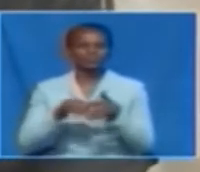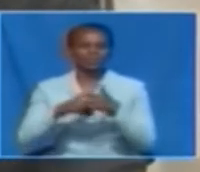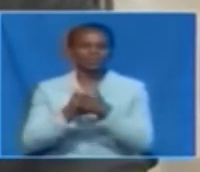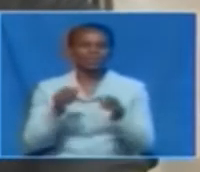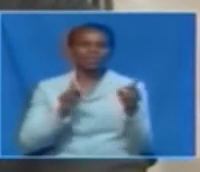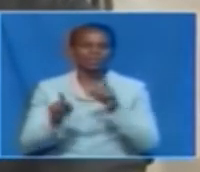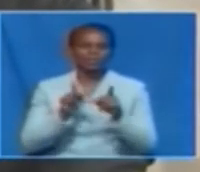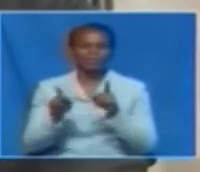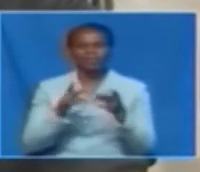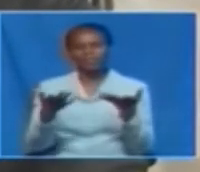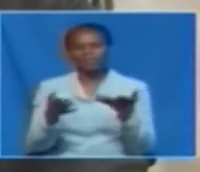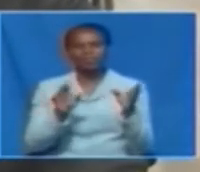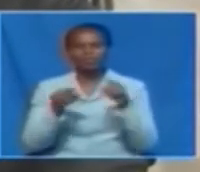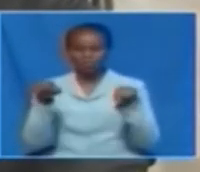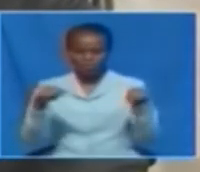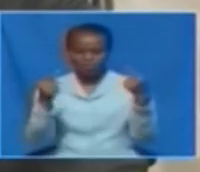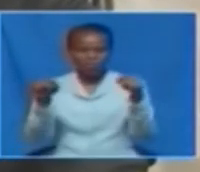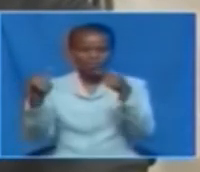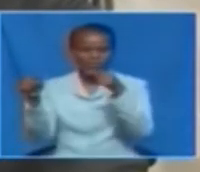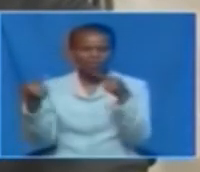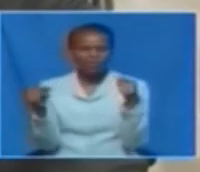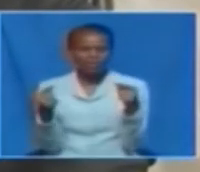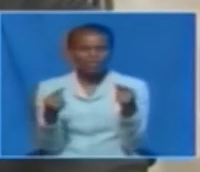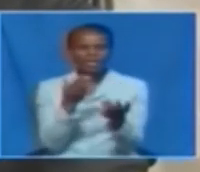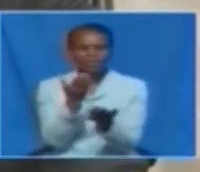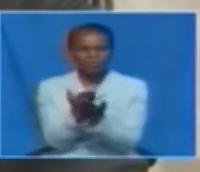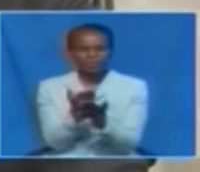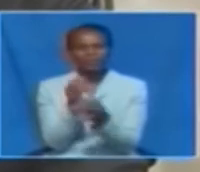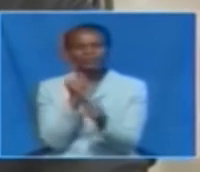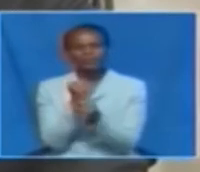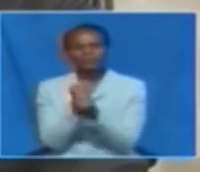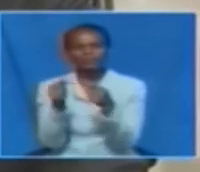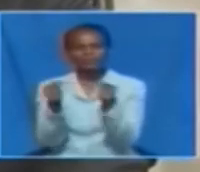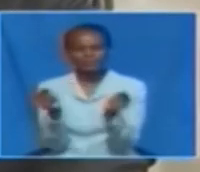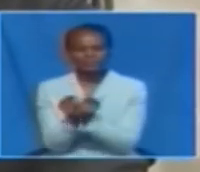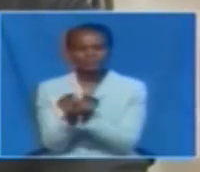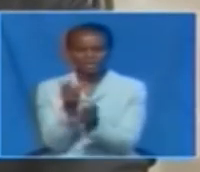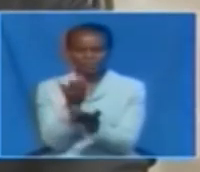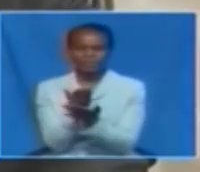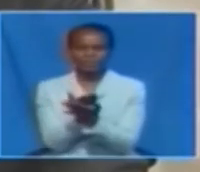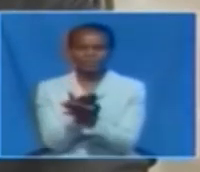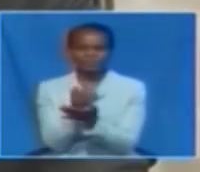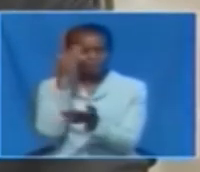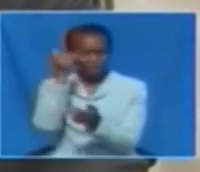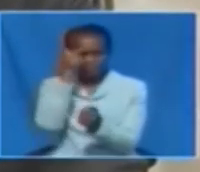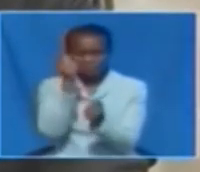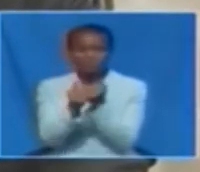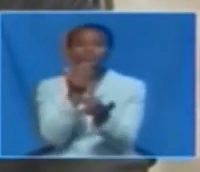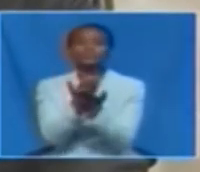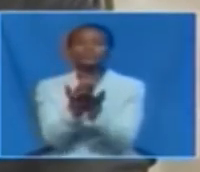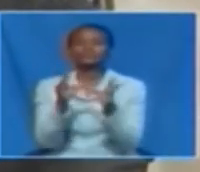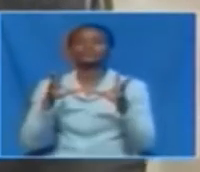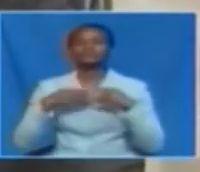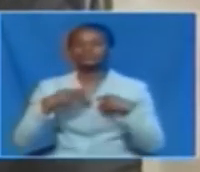of some of our opponents to this proposed alliance, and I'm calling it proposed because it's only proposed, you can see